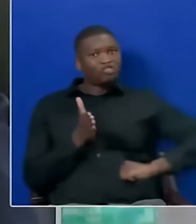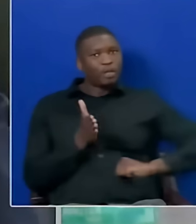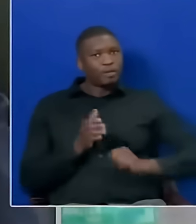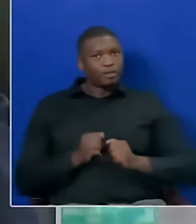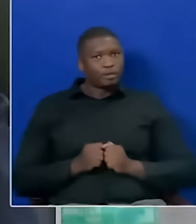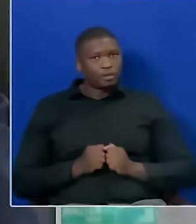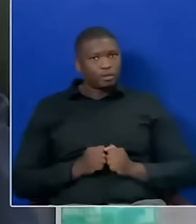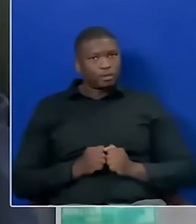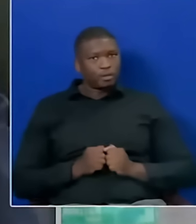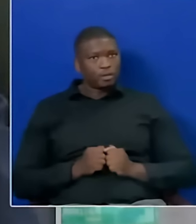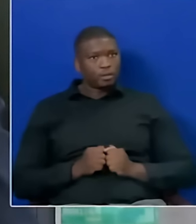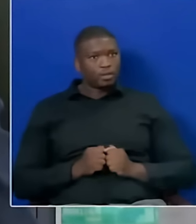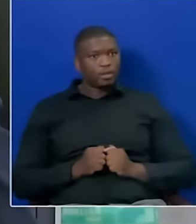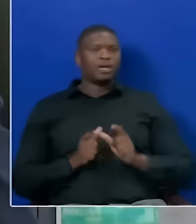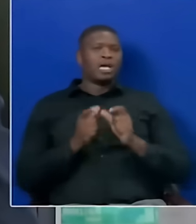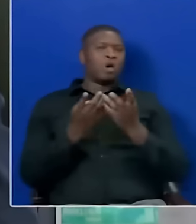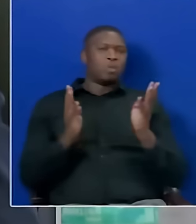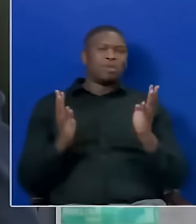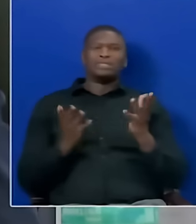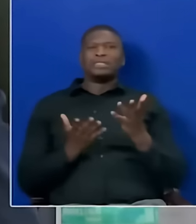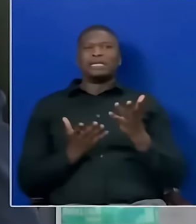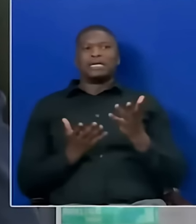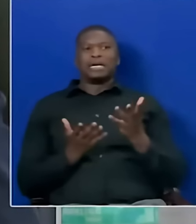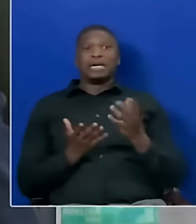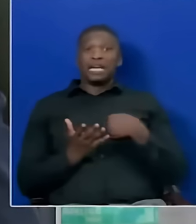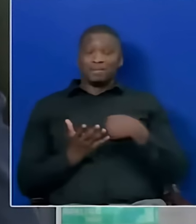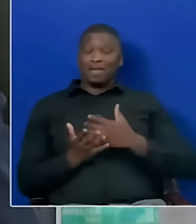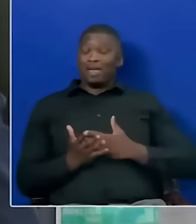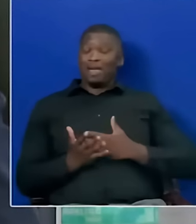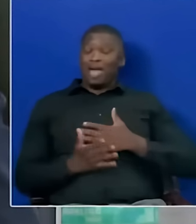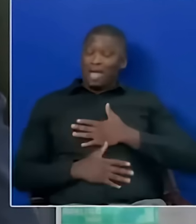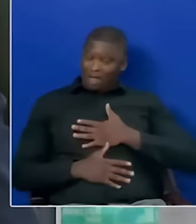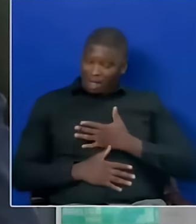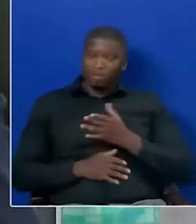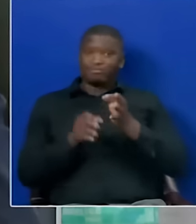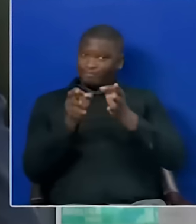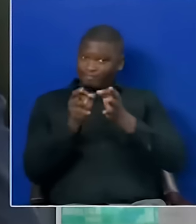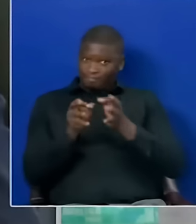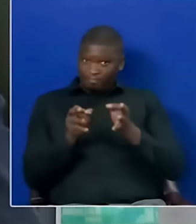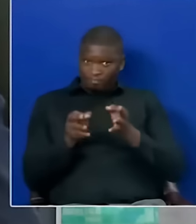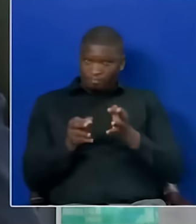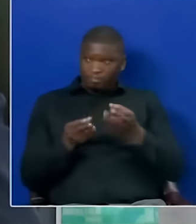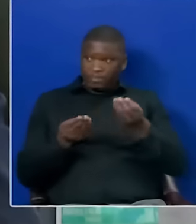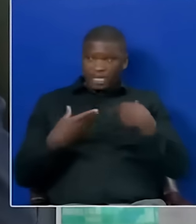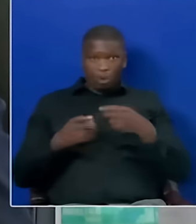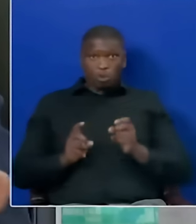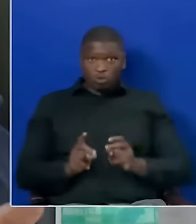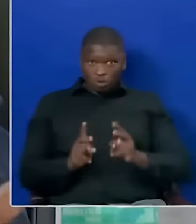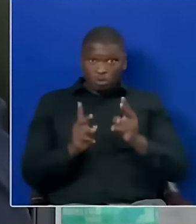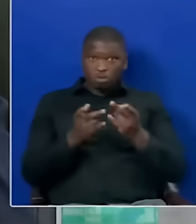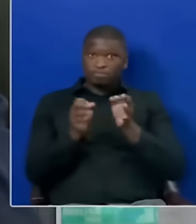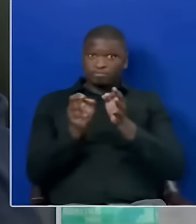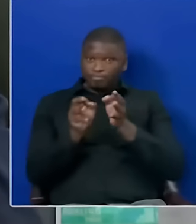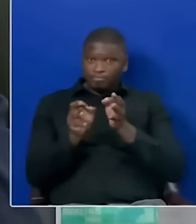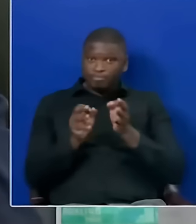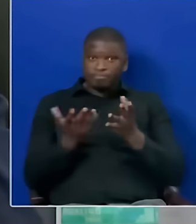Commissioner, I would like to explain, if I may be given an opportunity, what we said